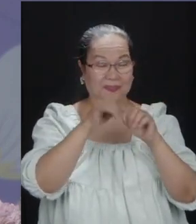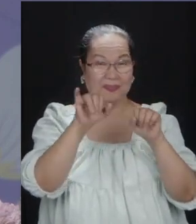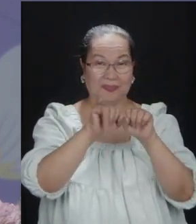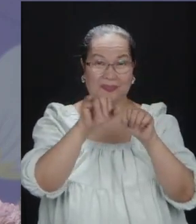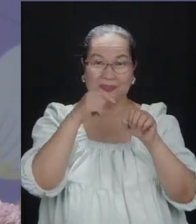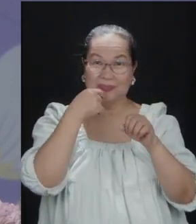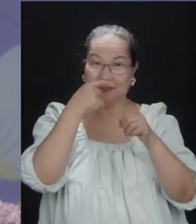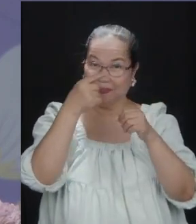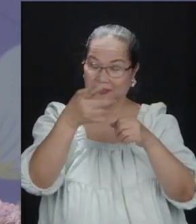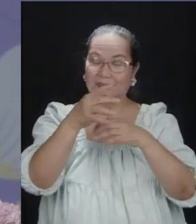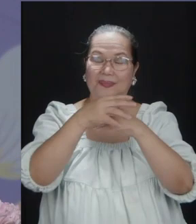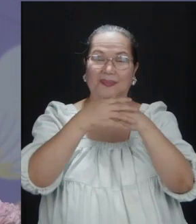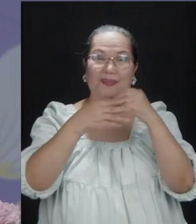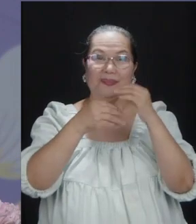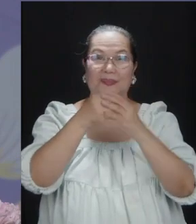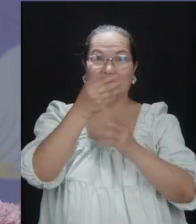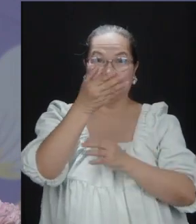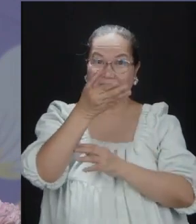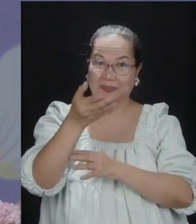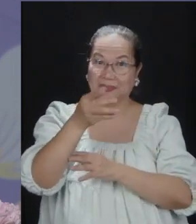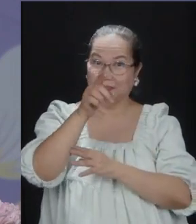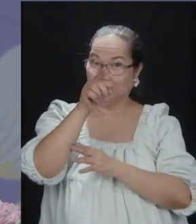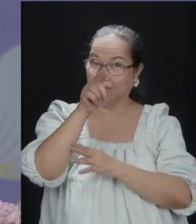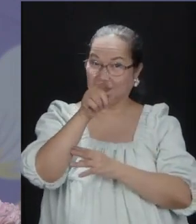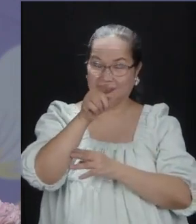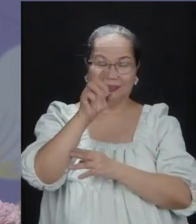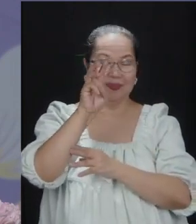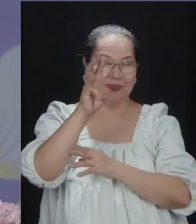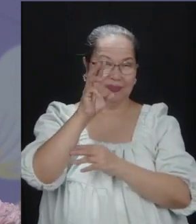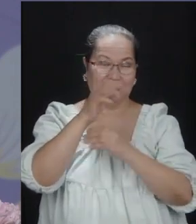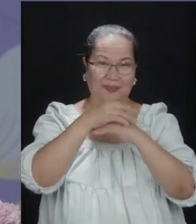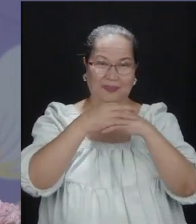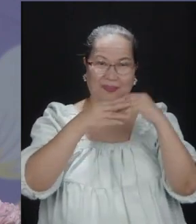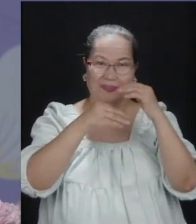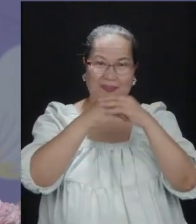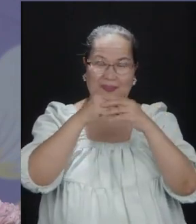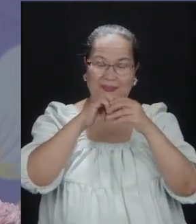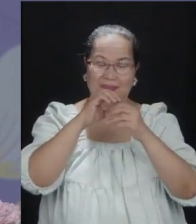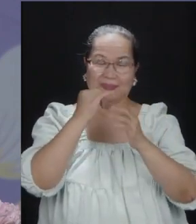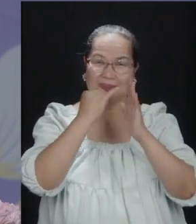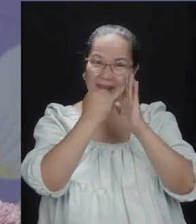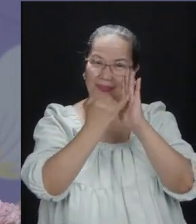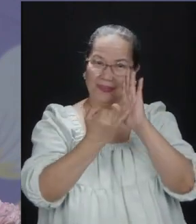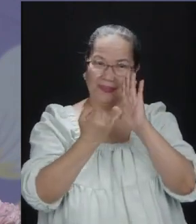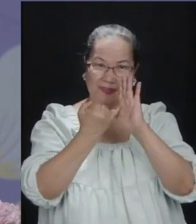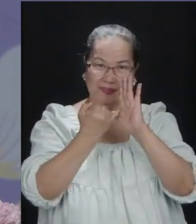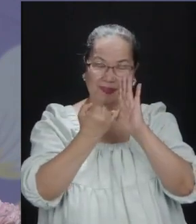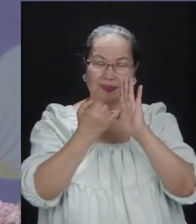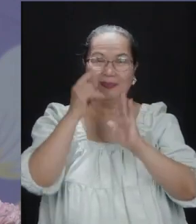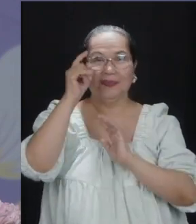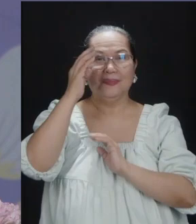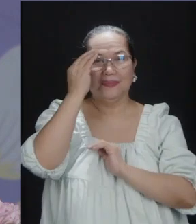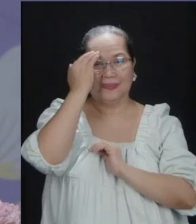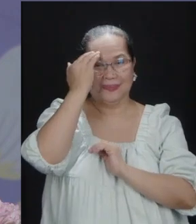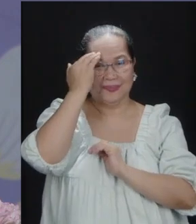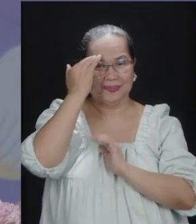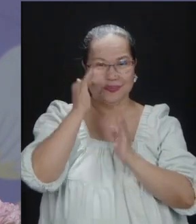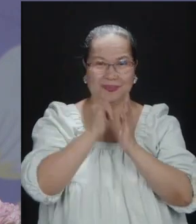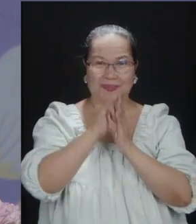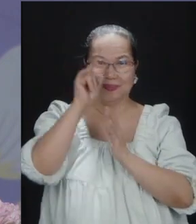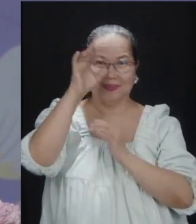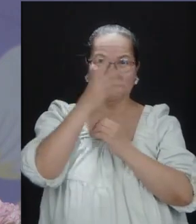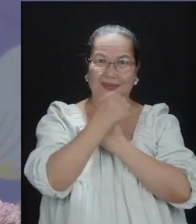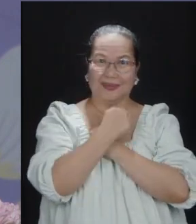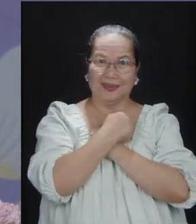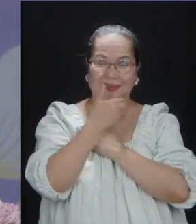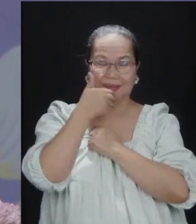will comfort you. You shall be comforted in Jerusalem." So God knew that His love would